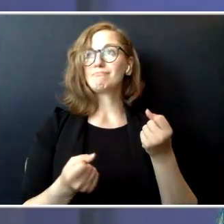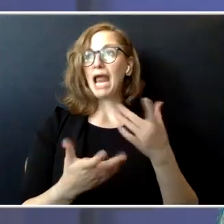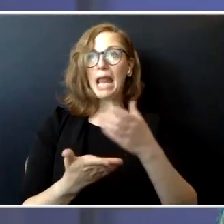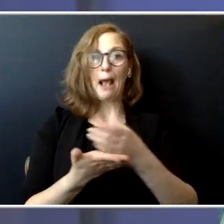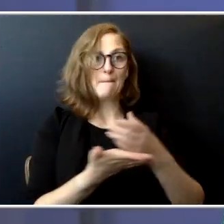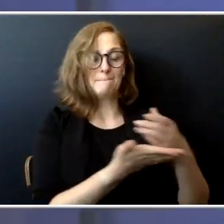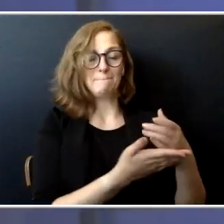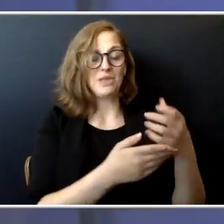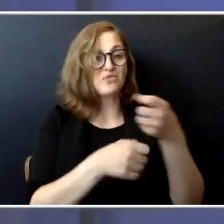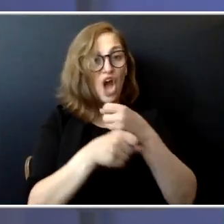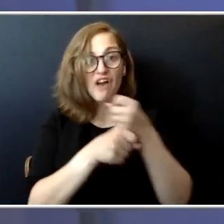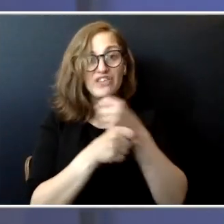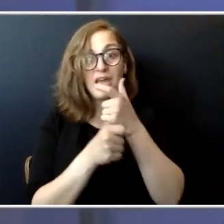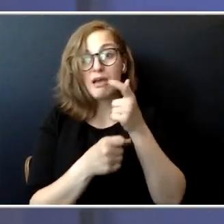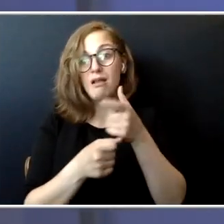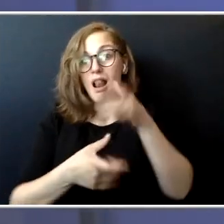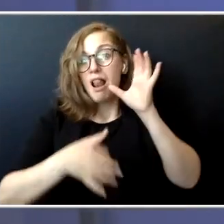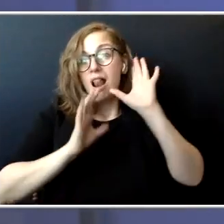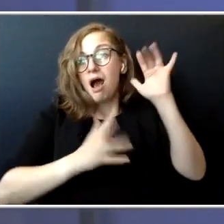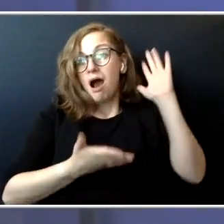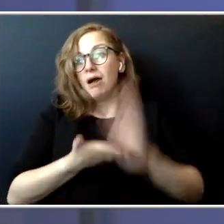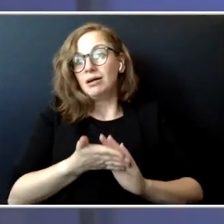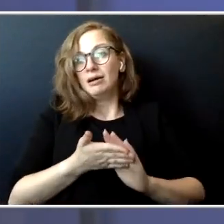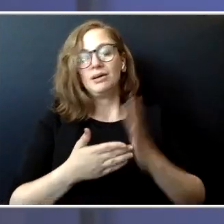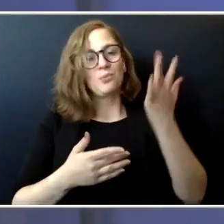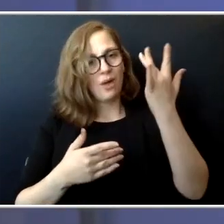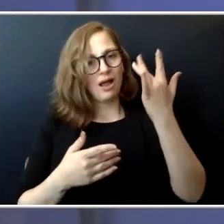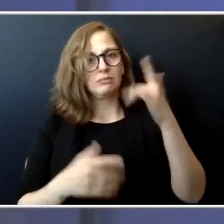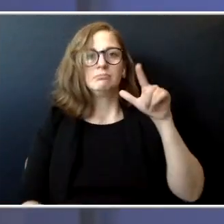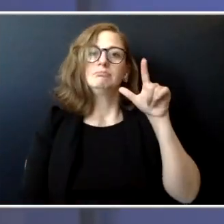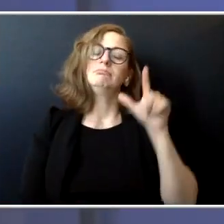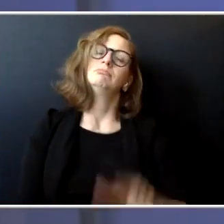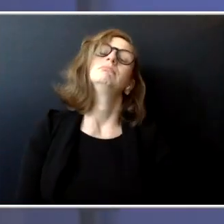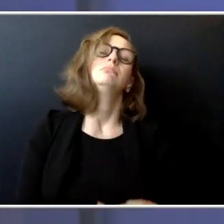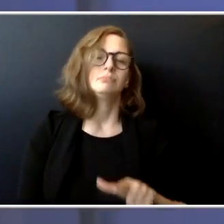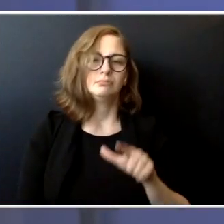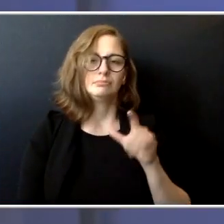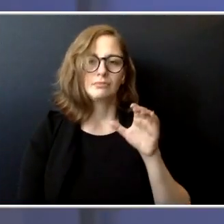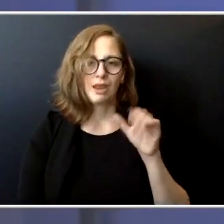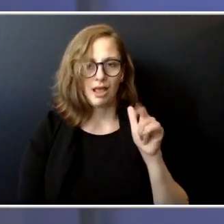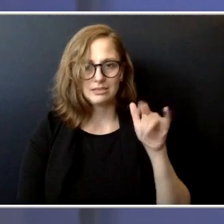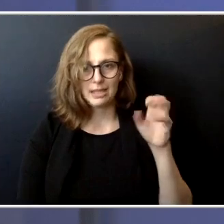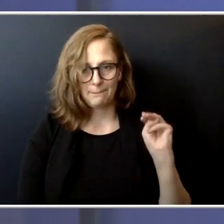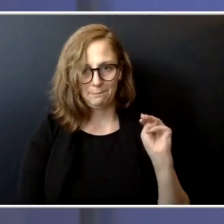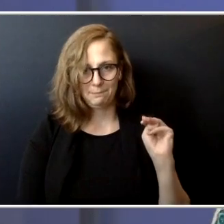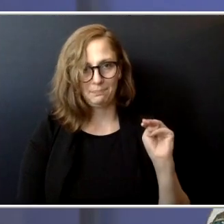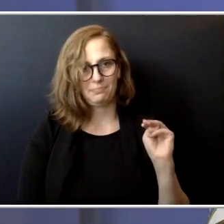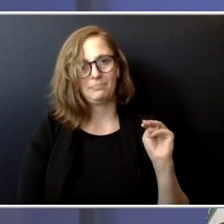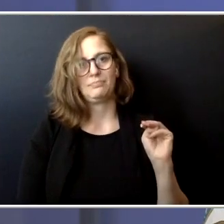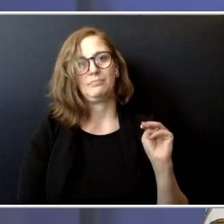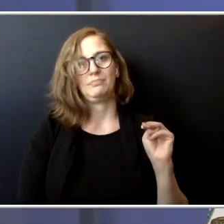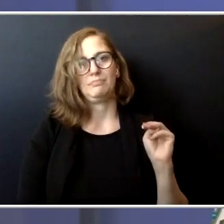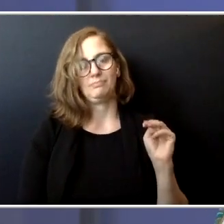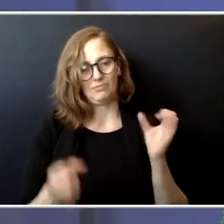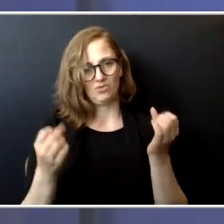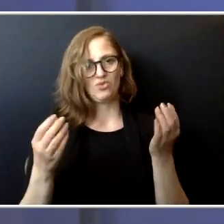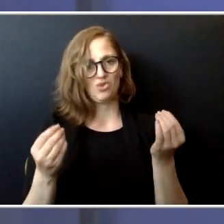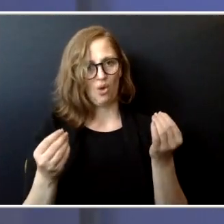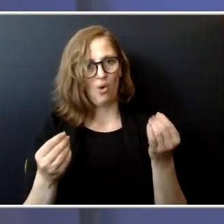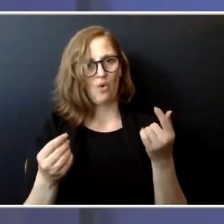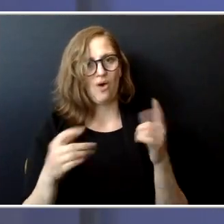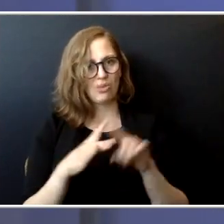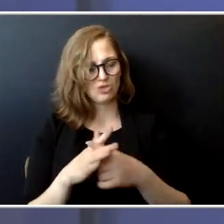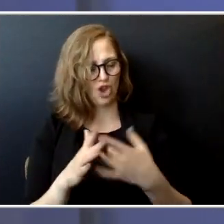because my calcium had dropped. Too low. Yes, it went too low. So I was starting to feel the opposite of what I was feeling. Instead of